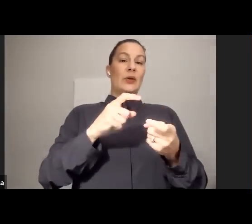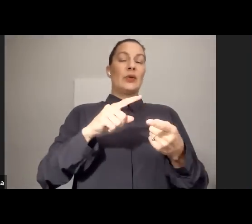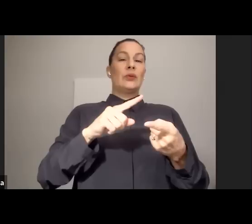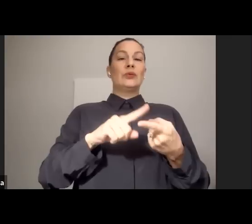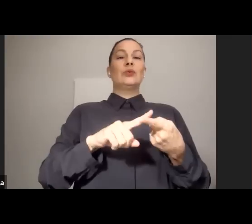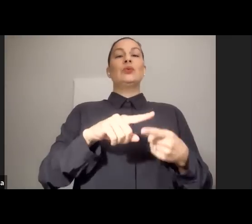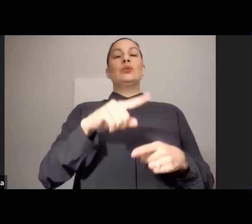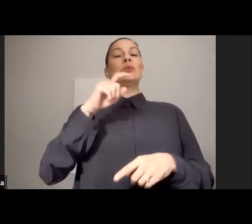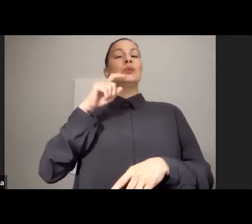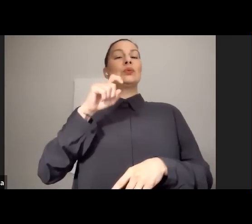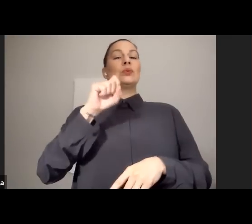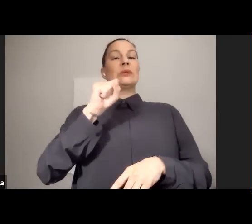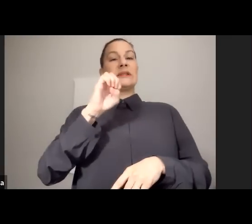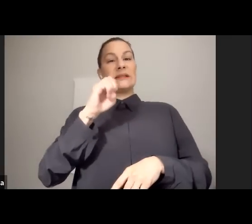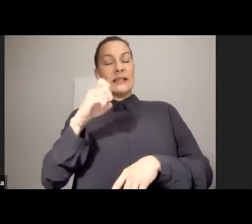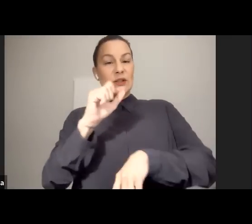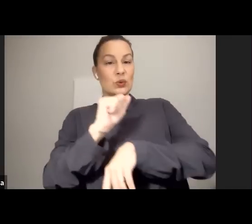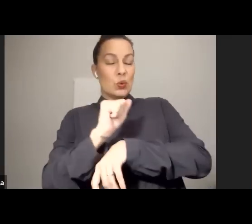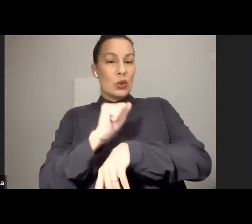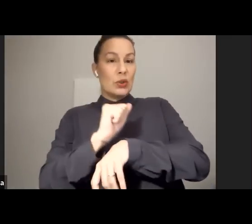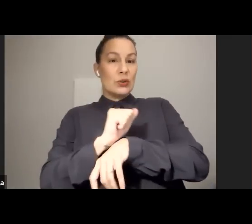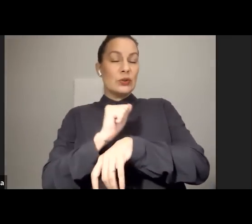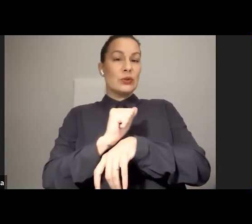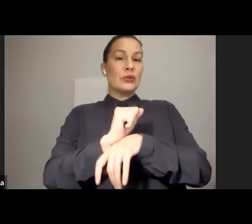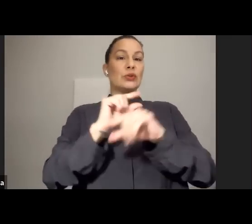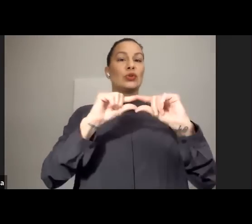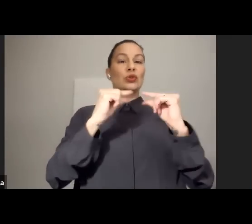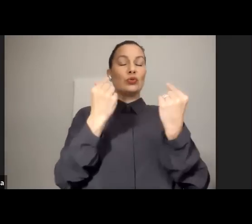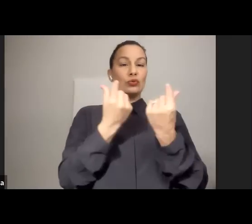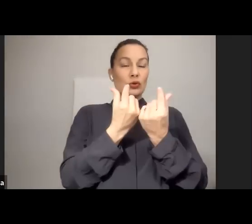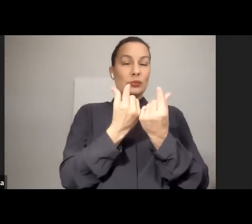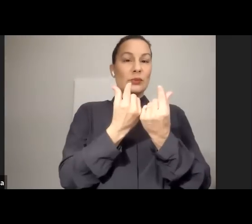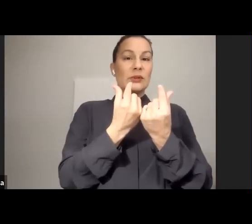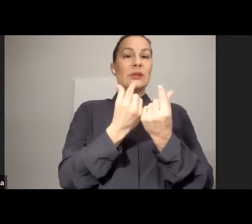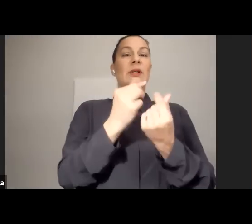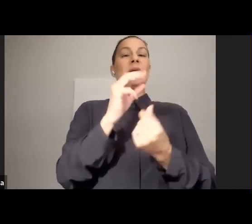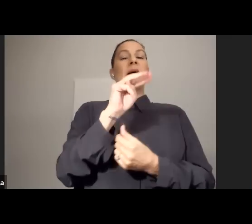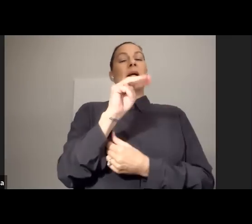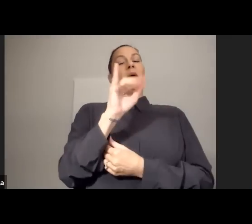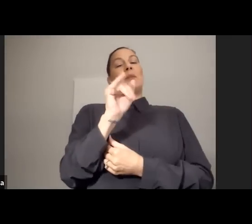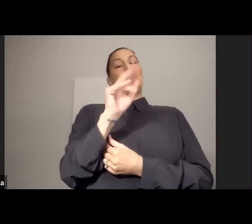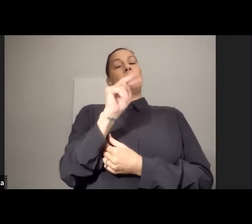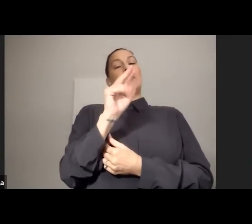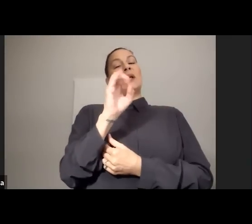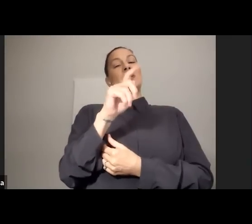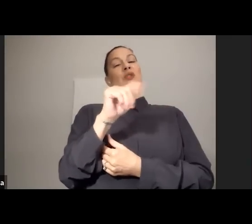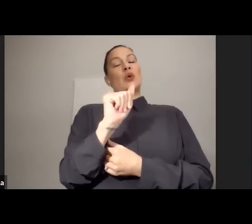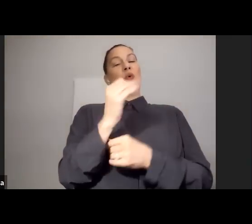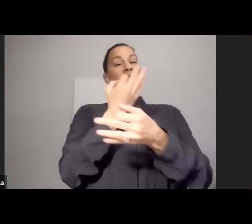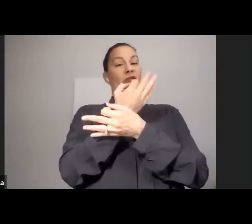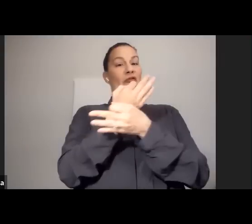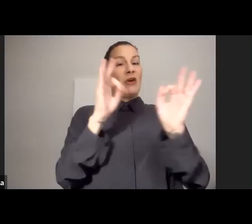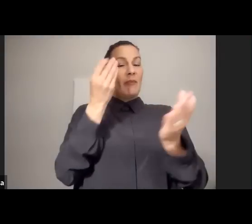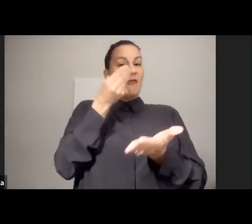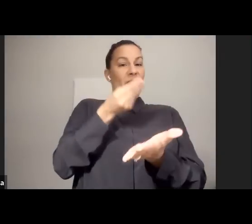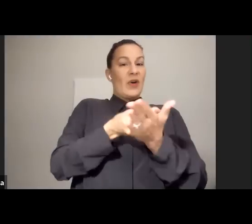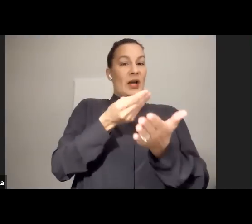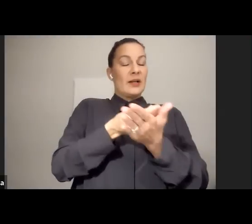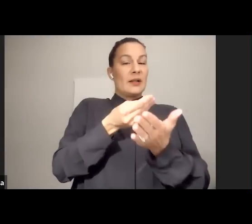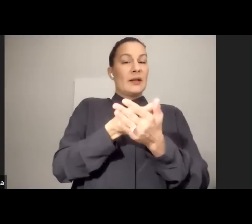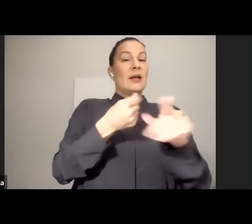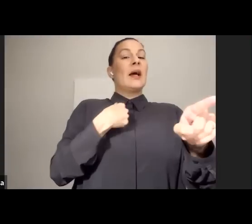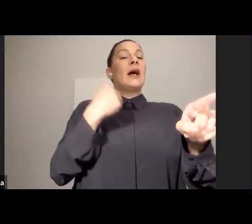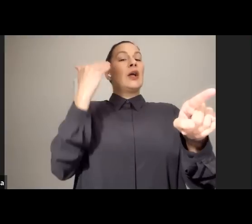groups, mutual aid funds, the Minnesota Freedom Fund, and others. I know they're on the IWD social media pages,